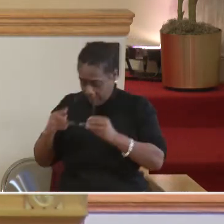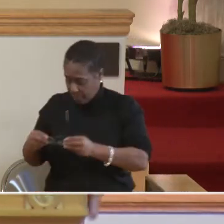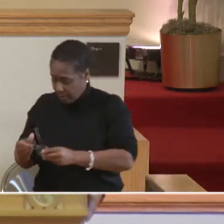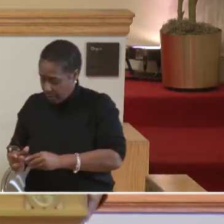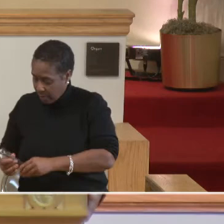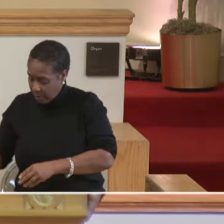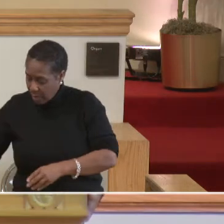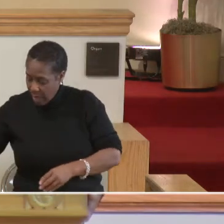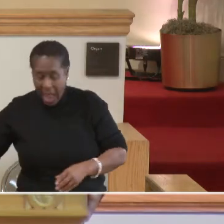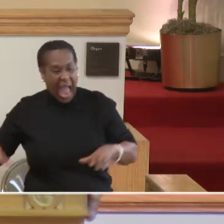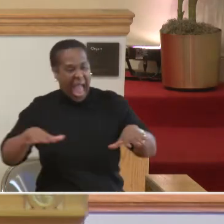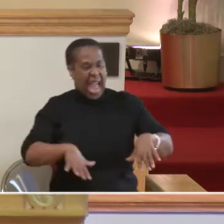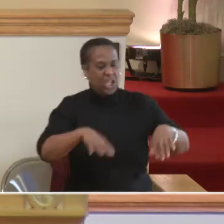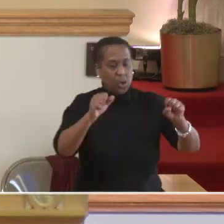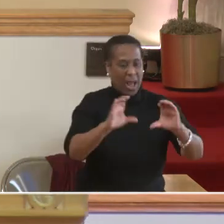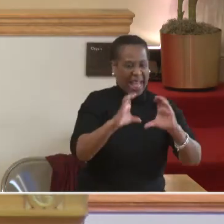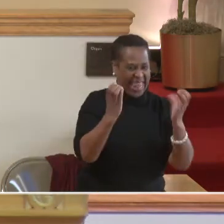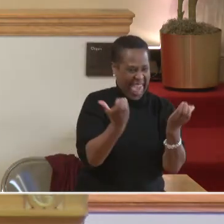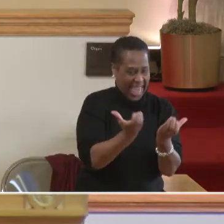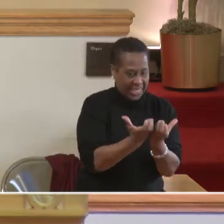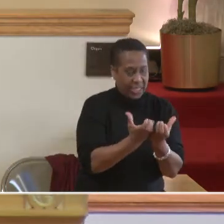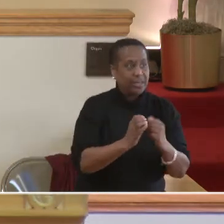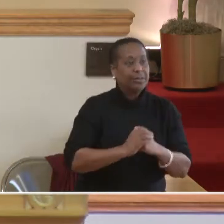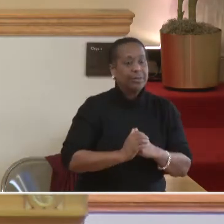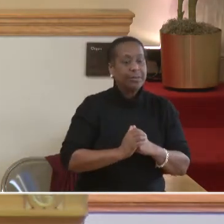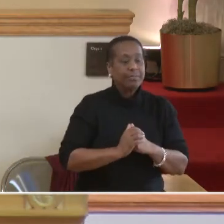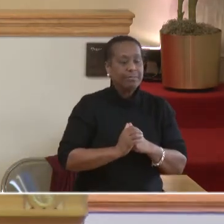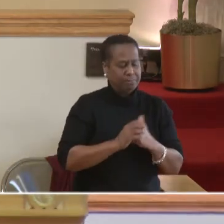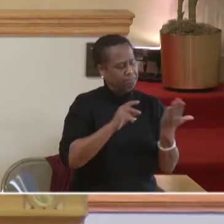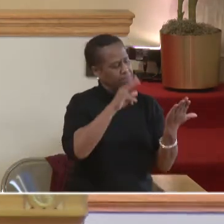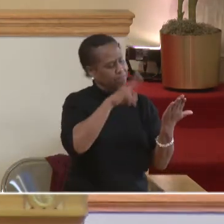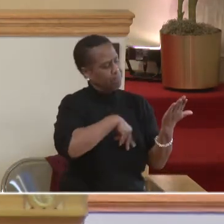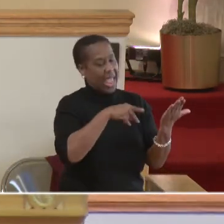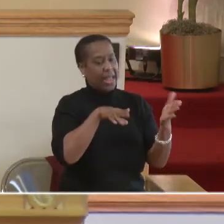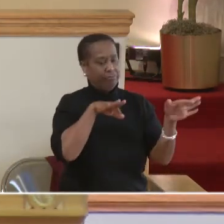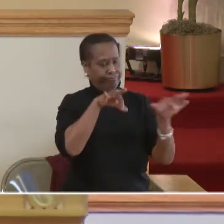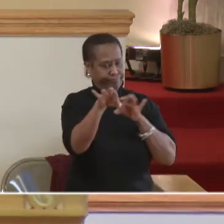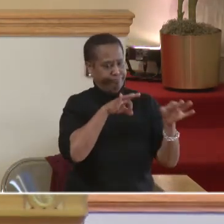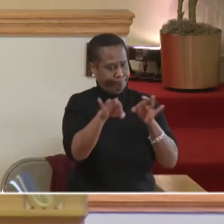class that looked at the Bible